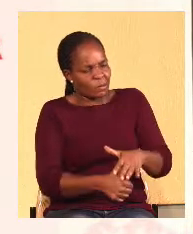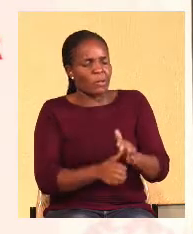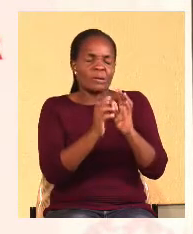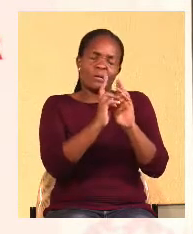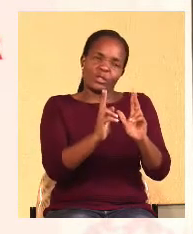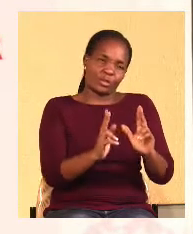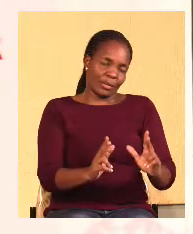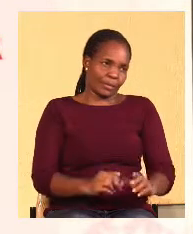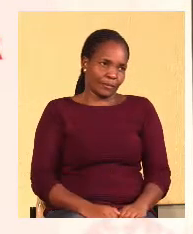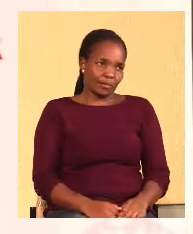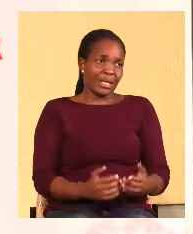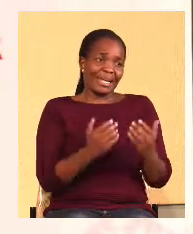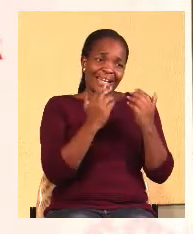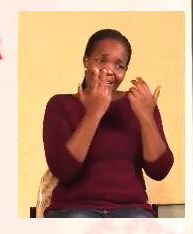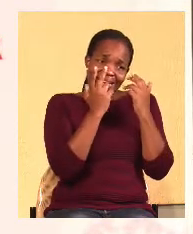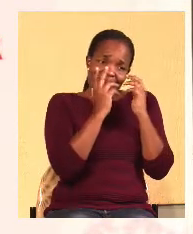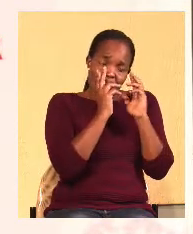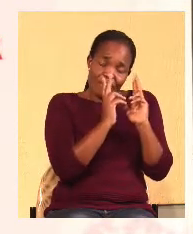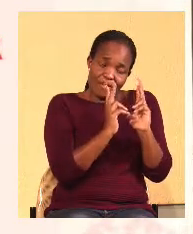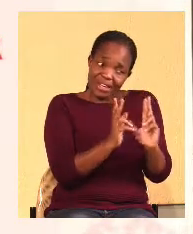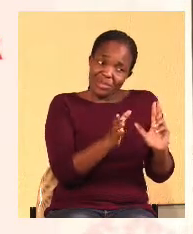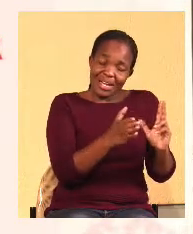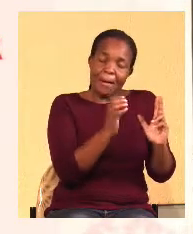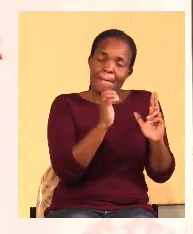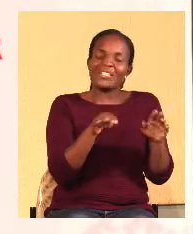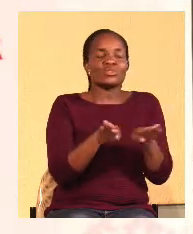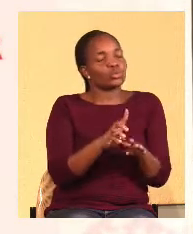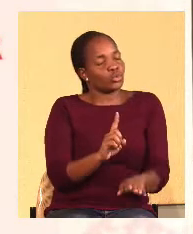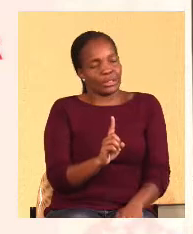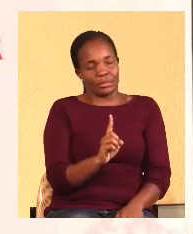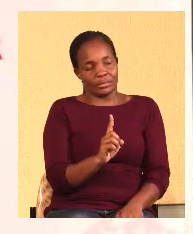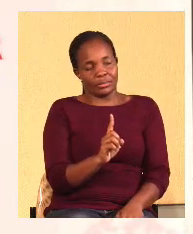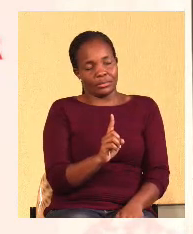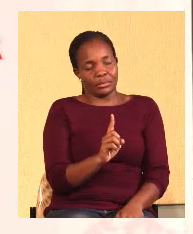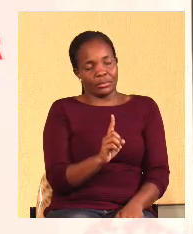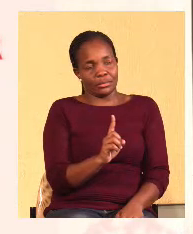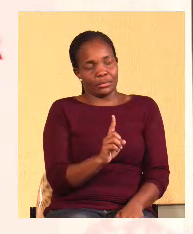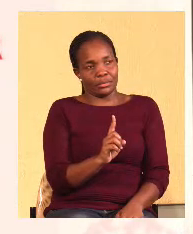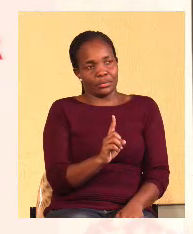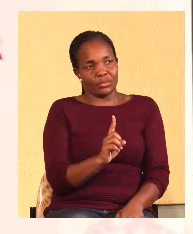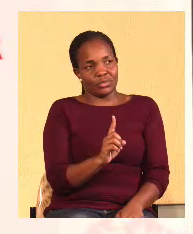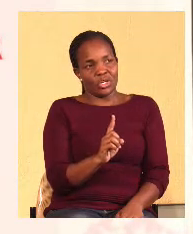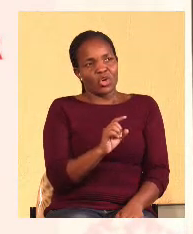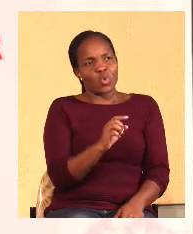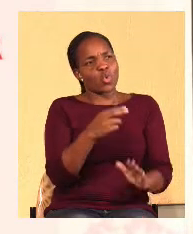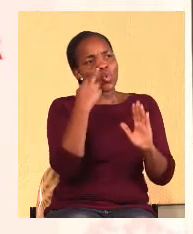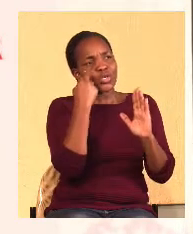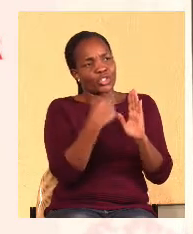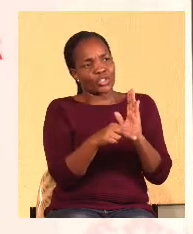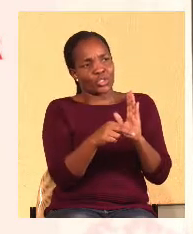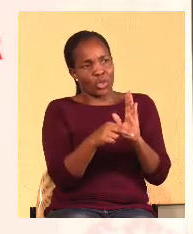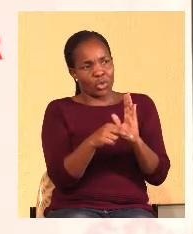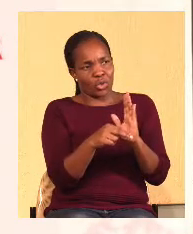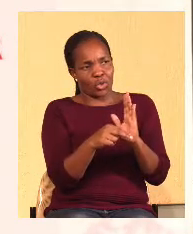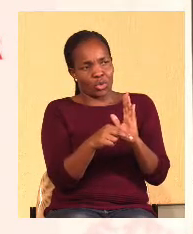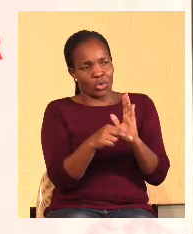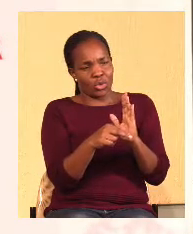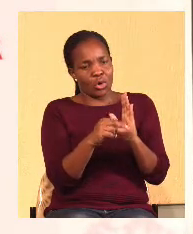what must the public know and do in such cases, and whether there are guidelines with regard to the use of minimum